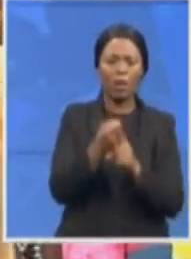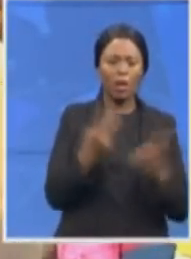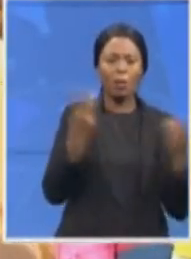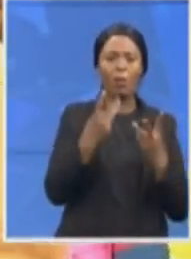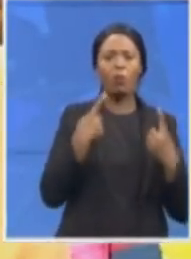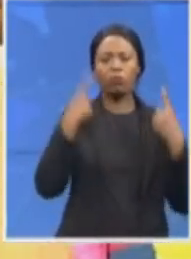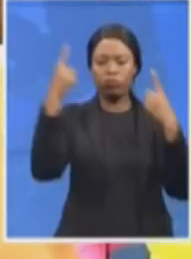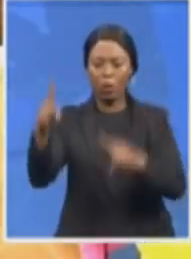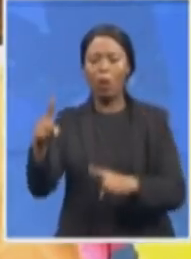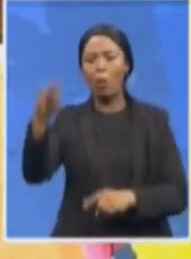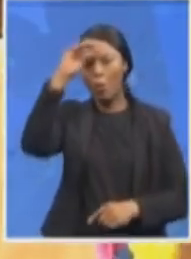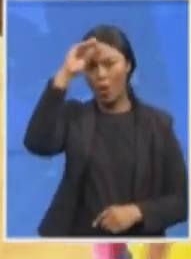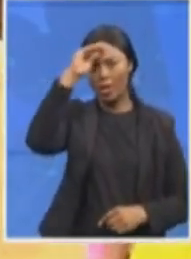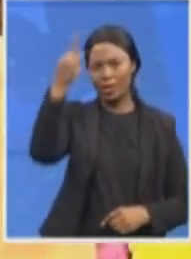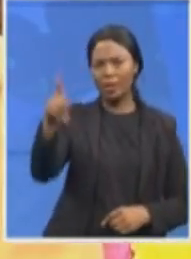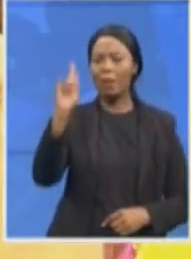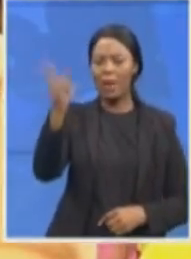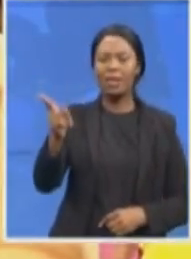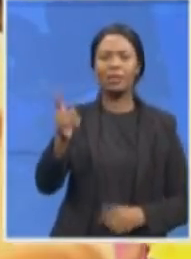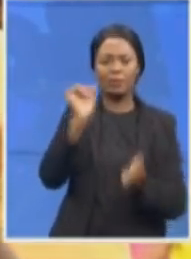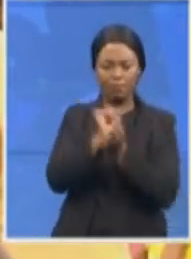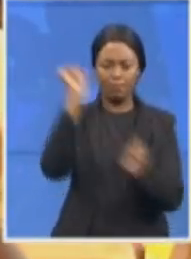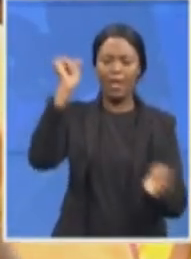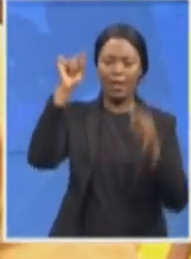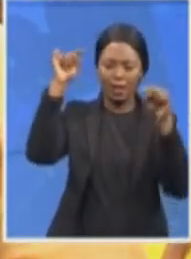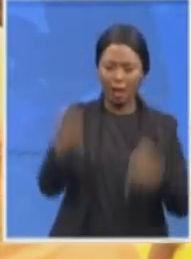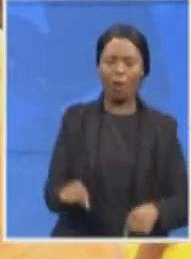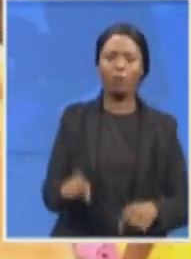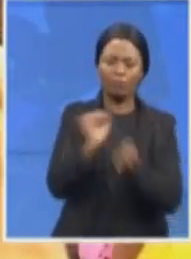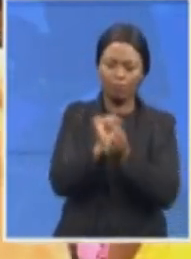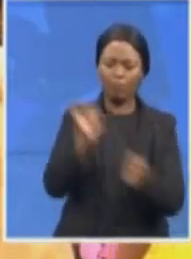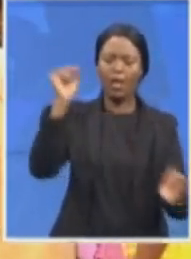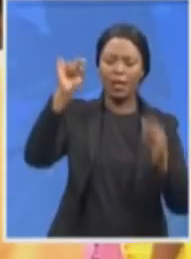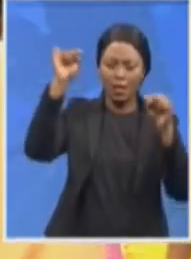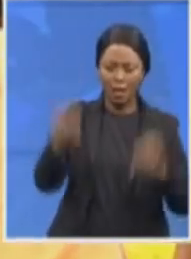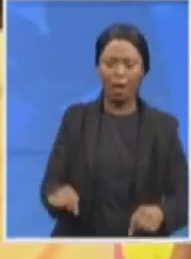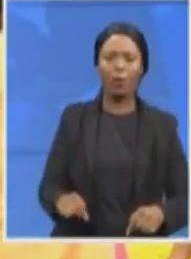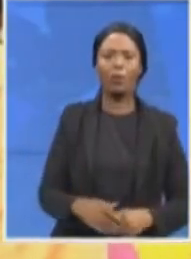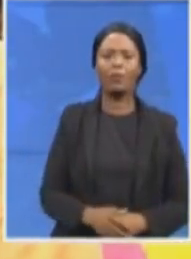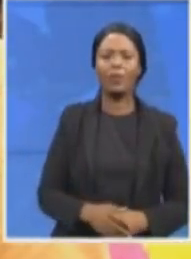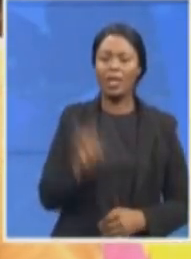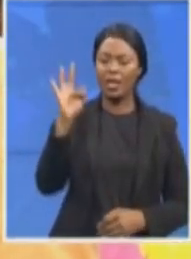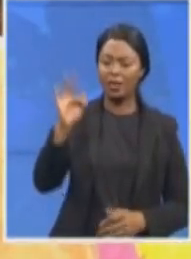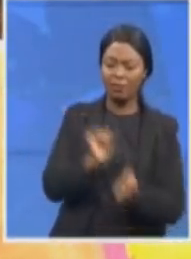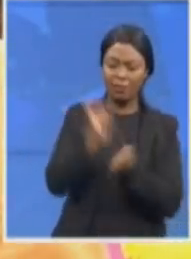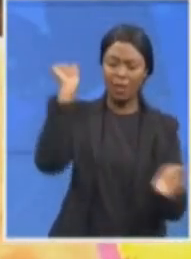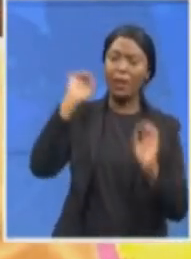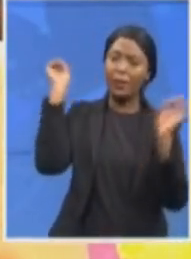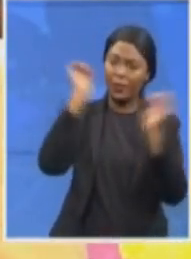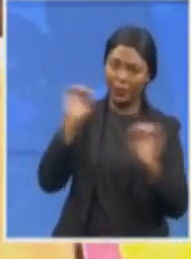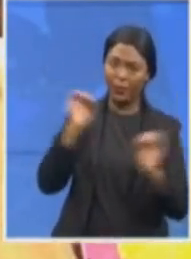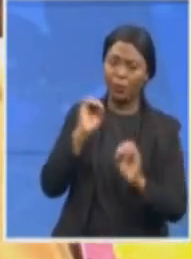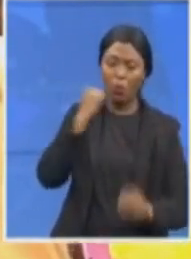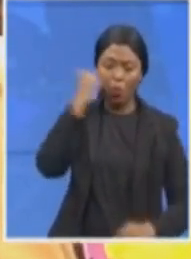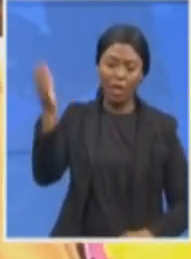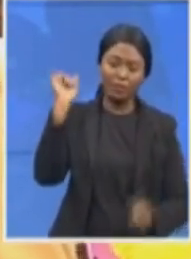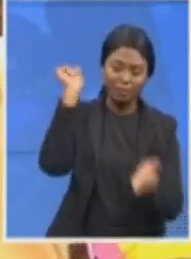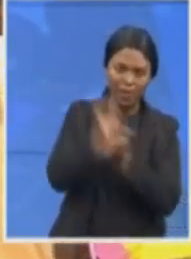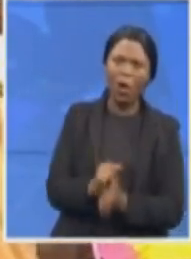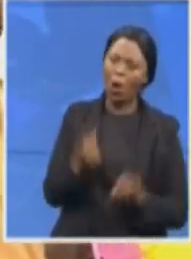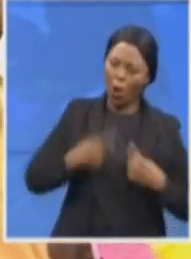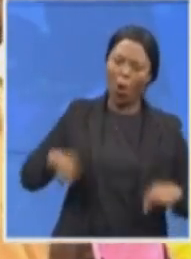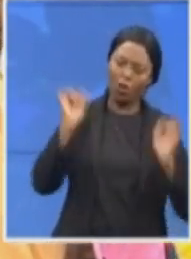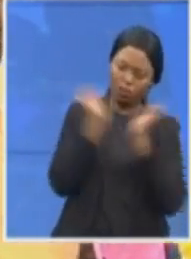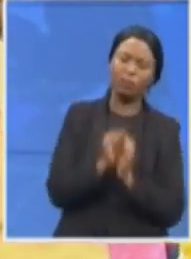them right now. We want, if and only if they don't want to remove them, all of us, they must arrest us. Yeah, it's the thing that we want. Right now, we finish